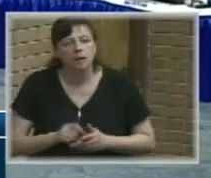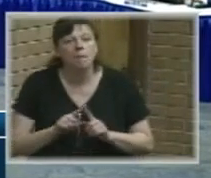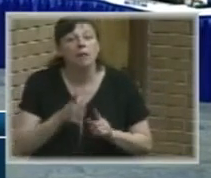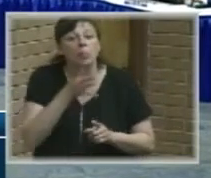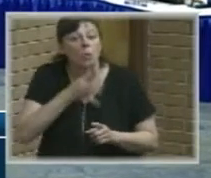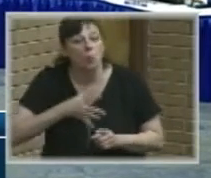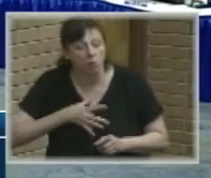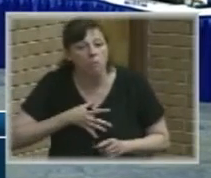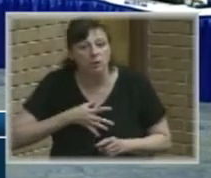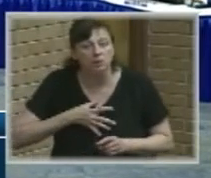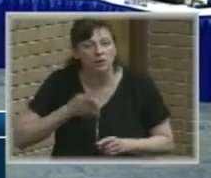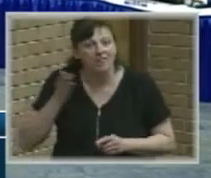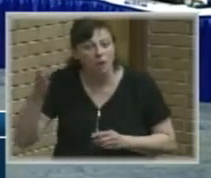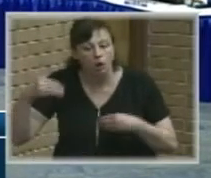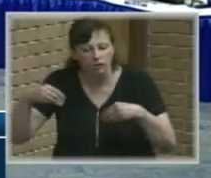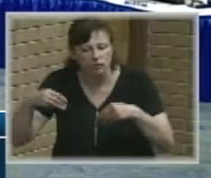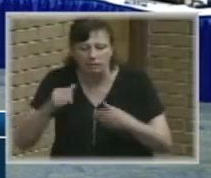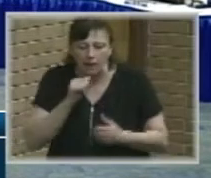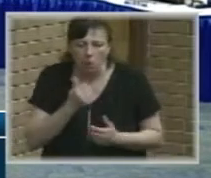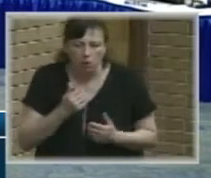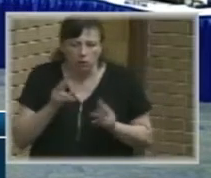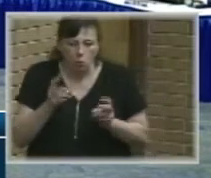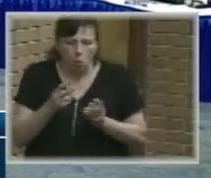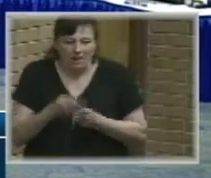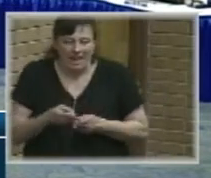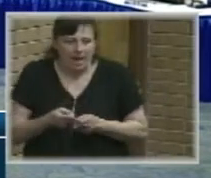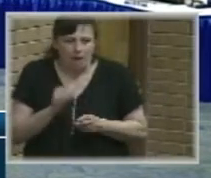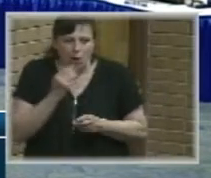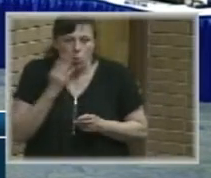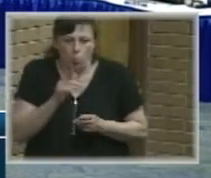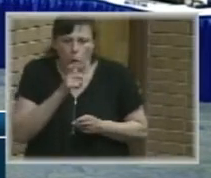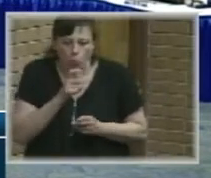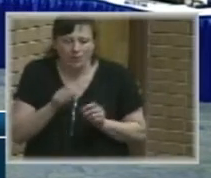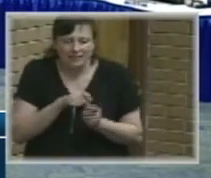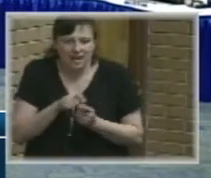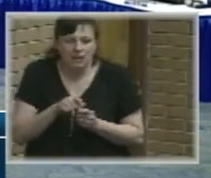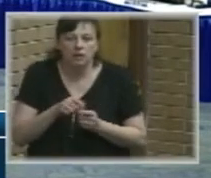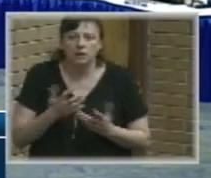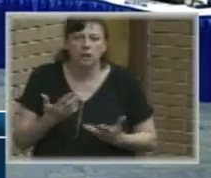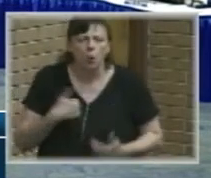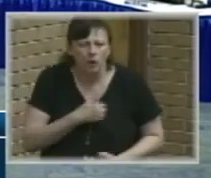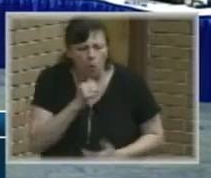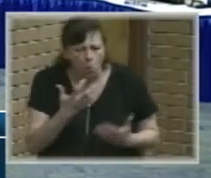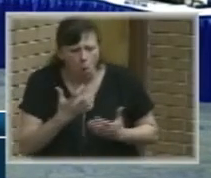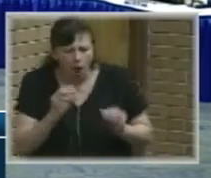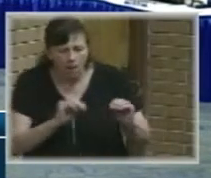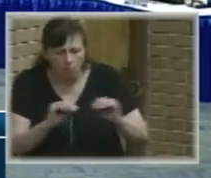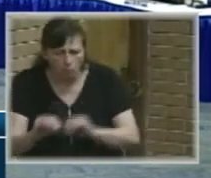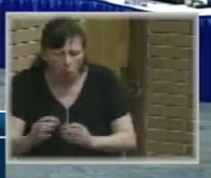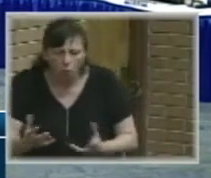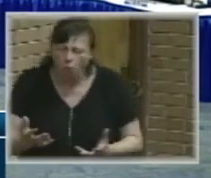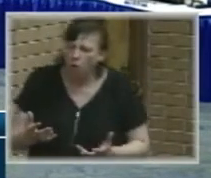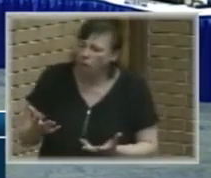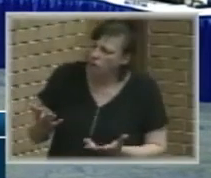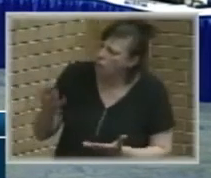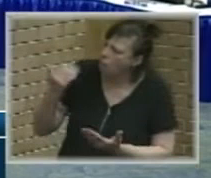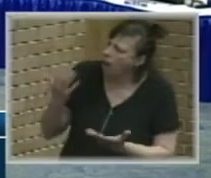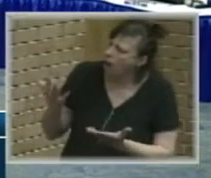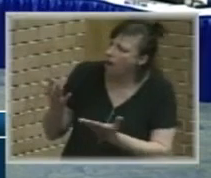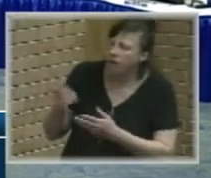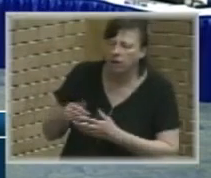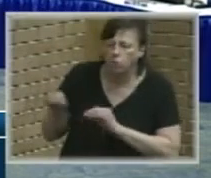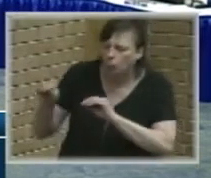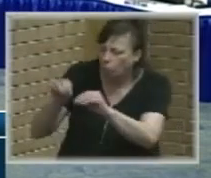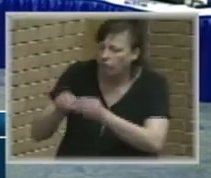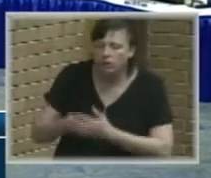woman that my wife talked to, and I'm not going to quote anybody's name because I don't know, but she said, "Well, we don't want to move." My wife said, "Well, why are you moving then? We love having you right here." And